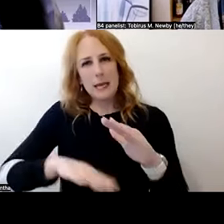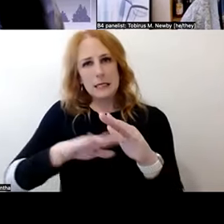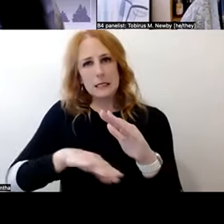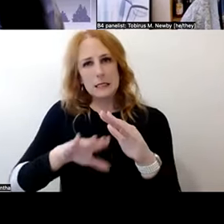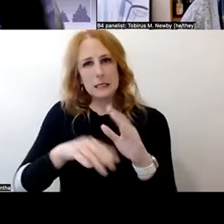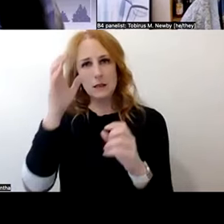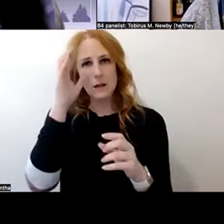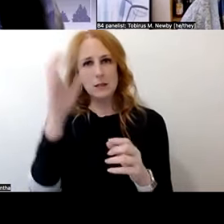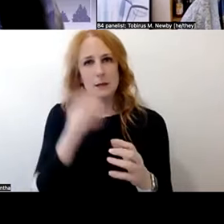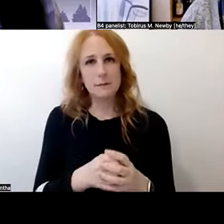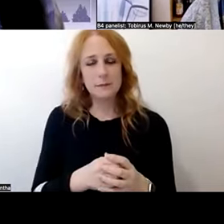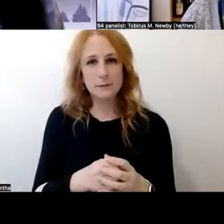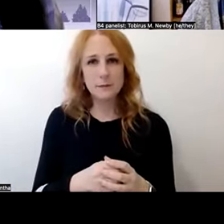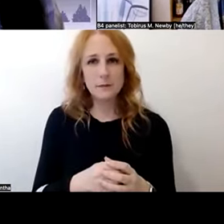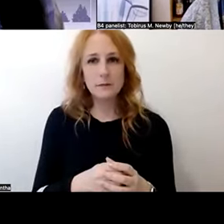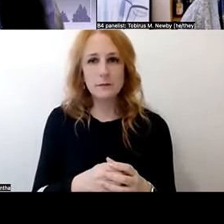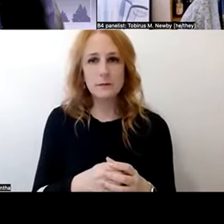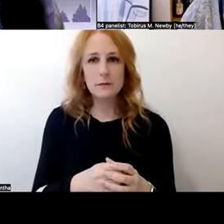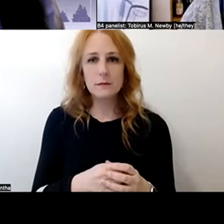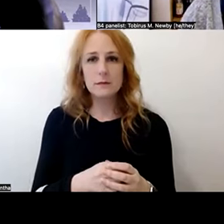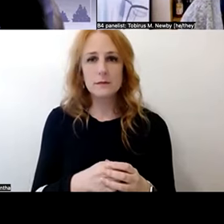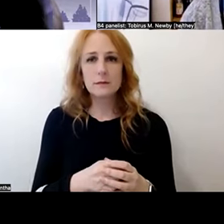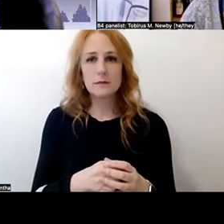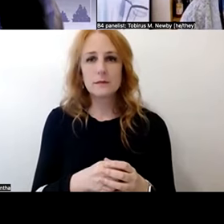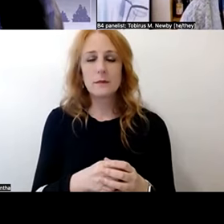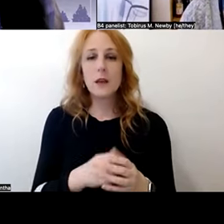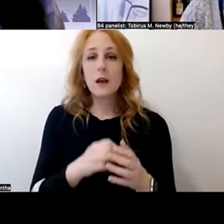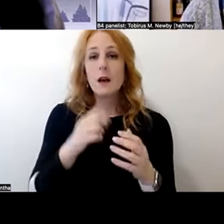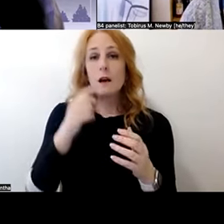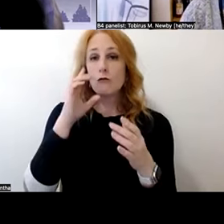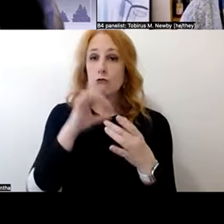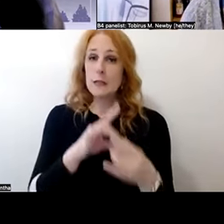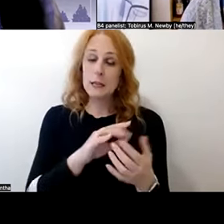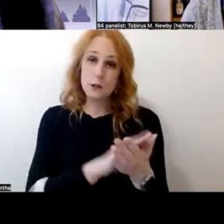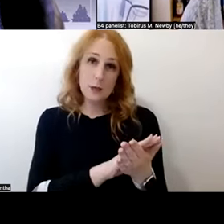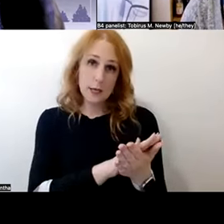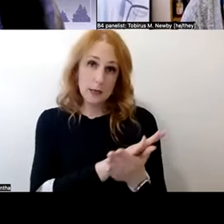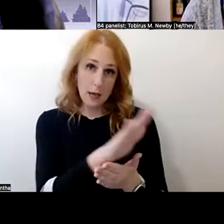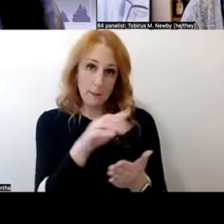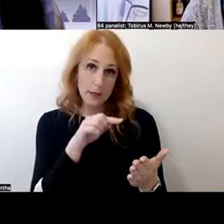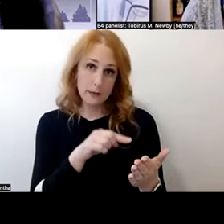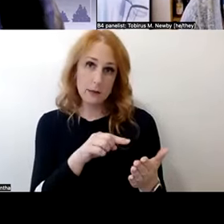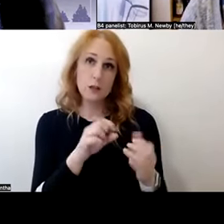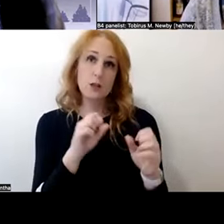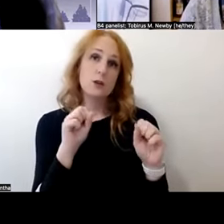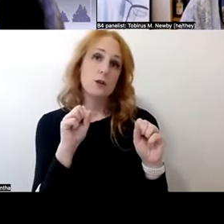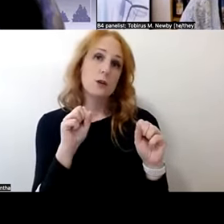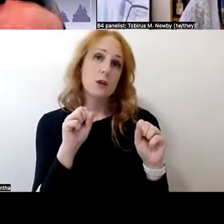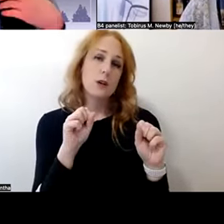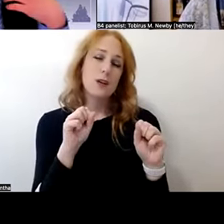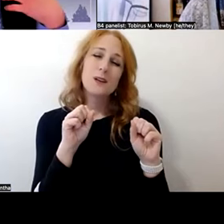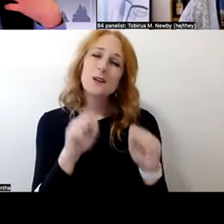And but I think in terms of the campus, I think there could be more investment.